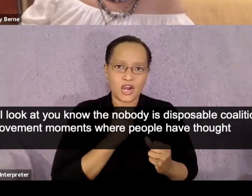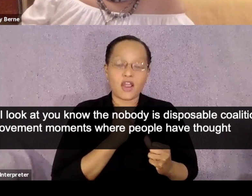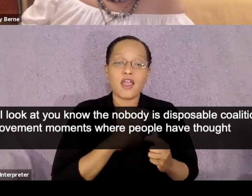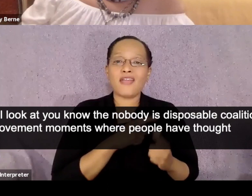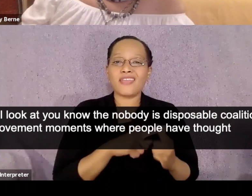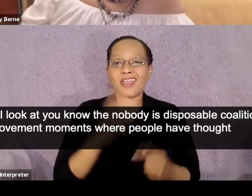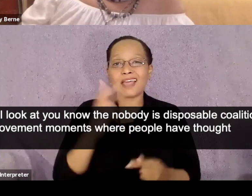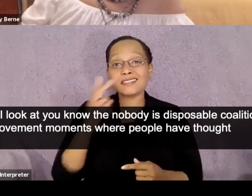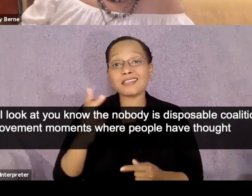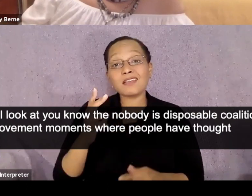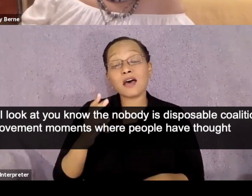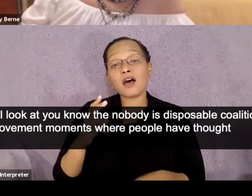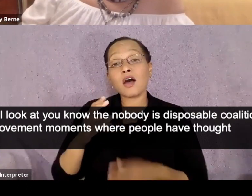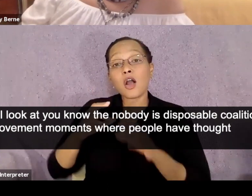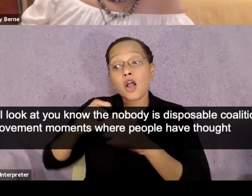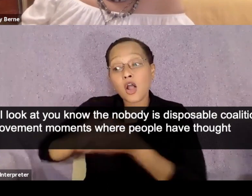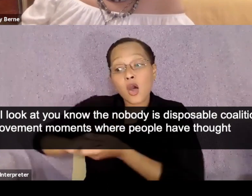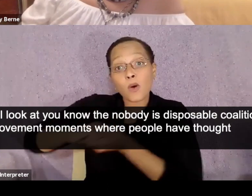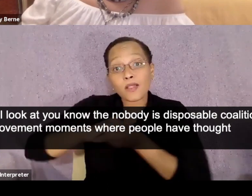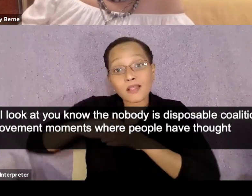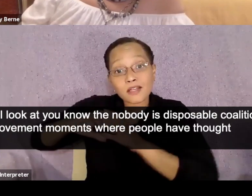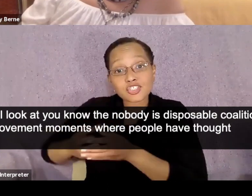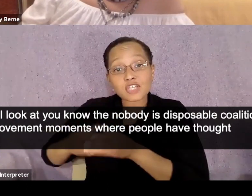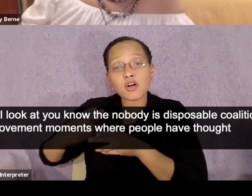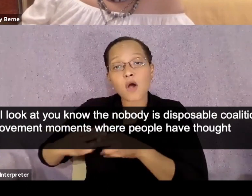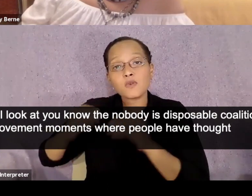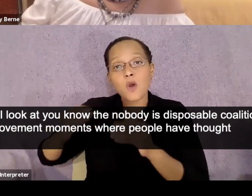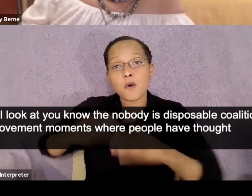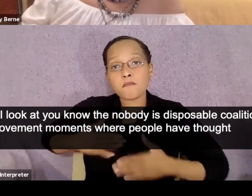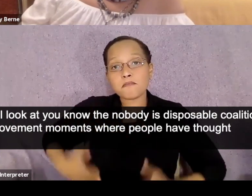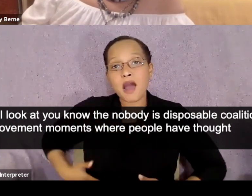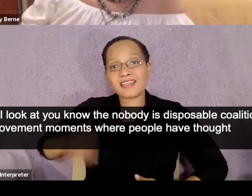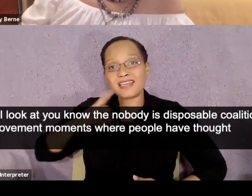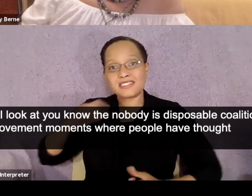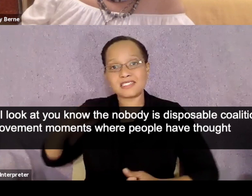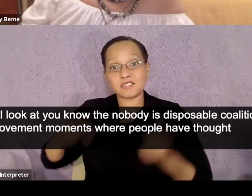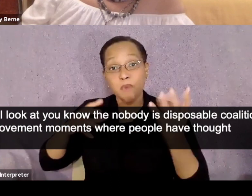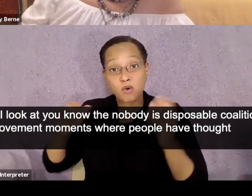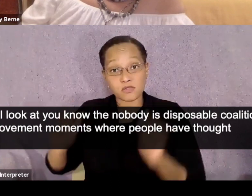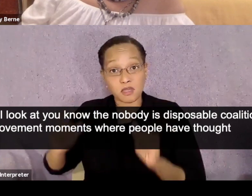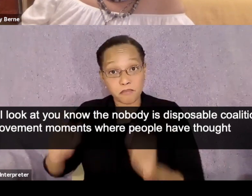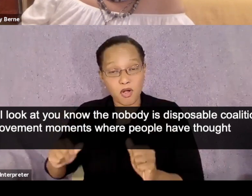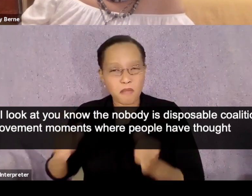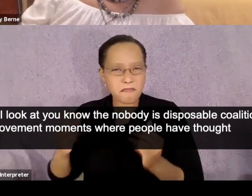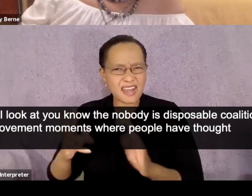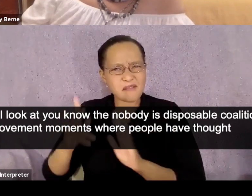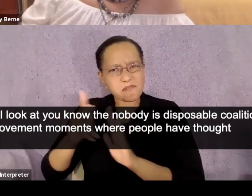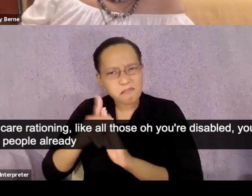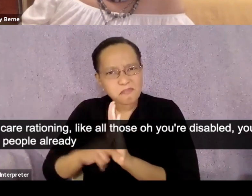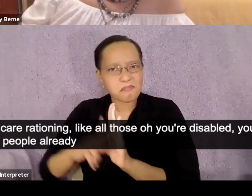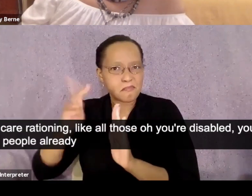Nobody is Disposable Coalition and many, many other, you know, policy-based, you know, movement moments where people have fought